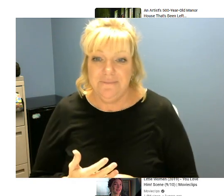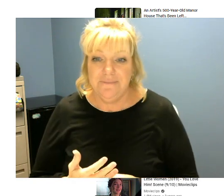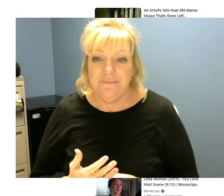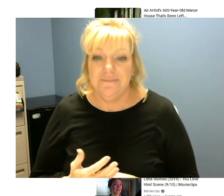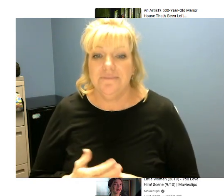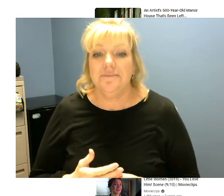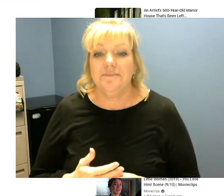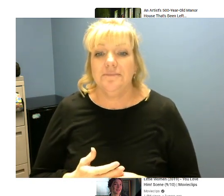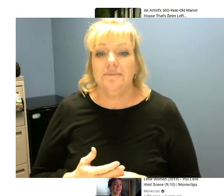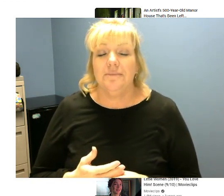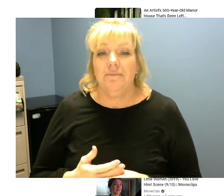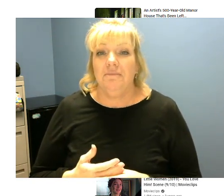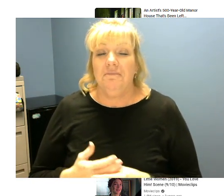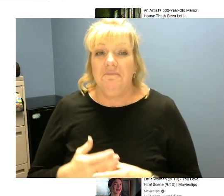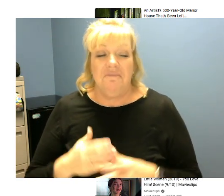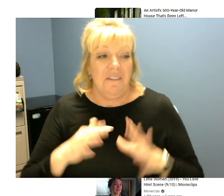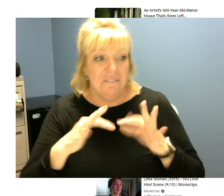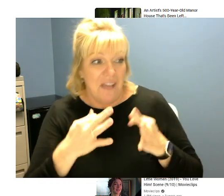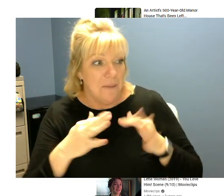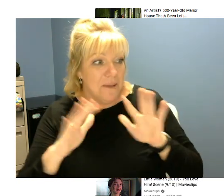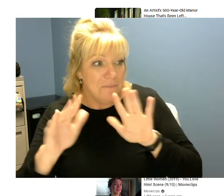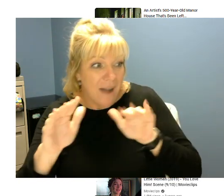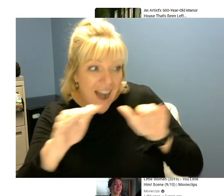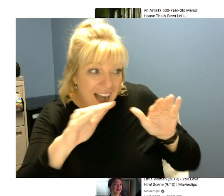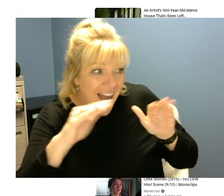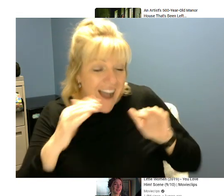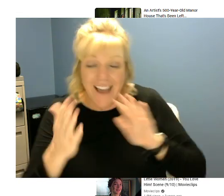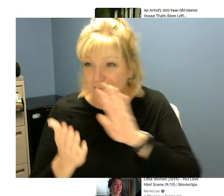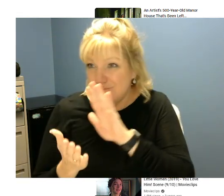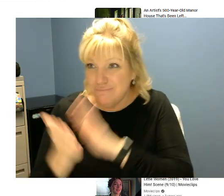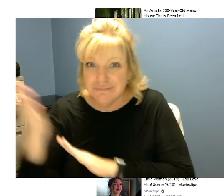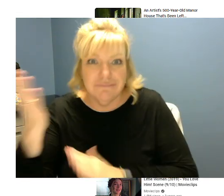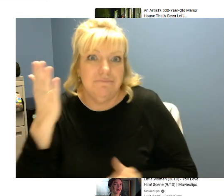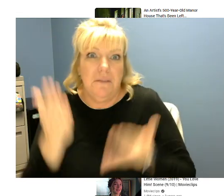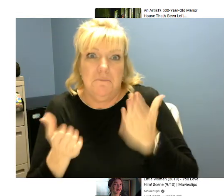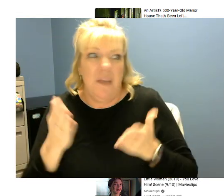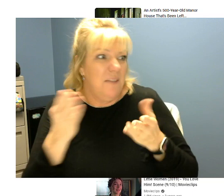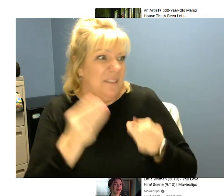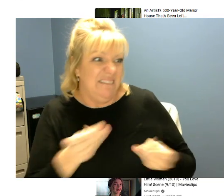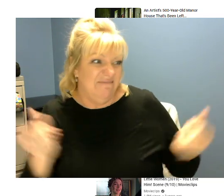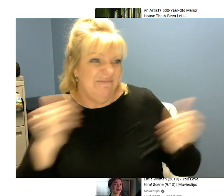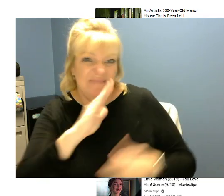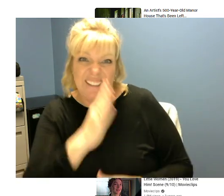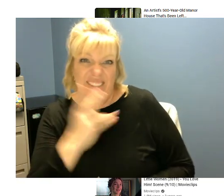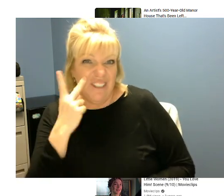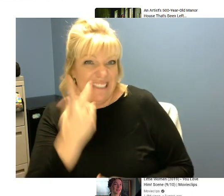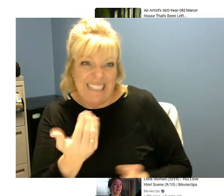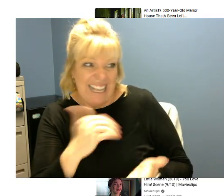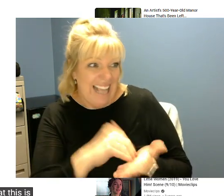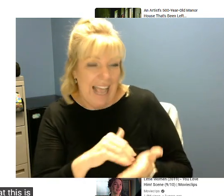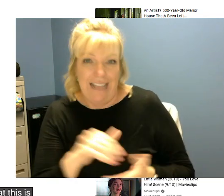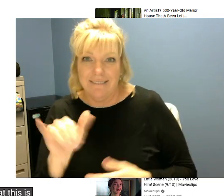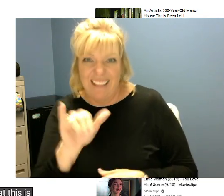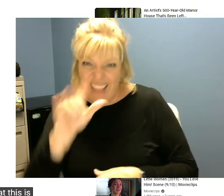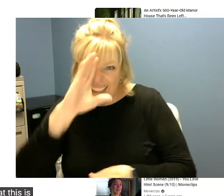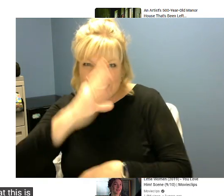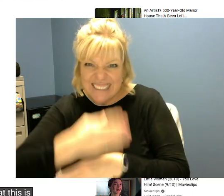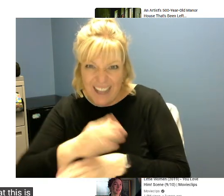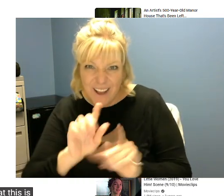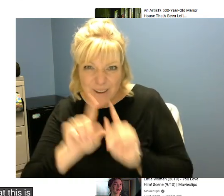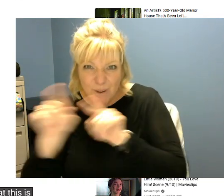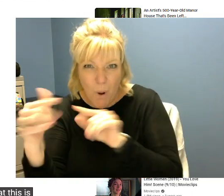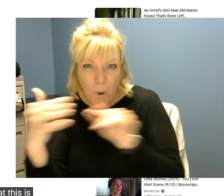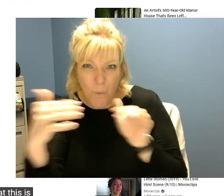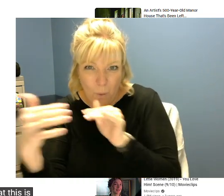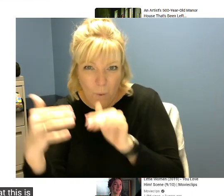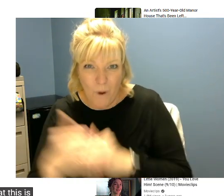She says goodbye to her family, says maybe we'll never see them again, seeing herself as a son going off to war. And then when she gets